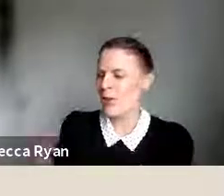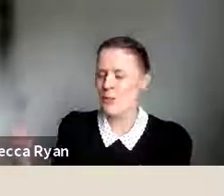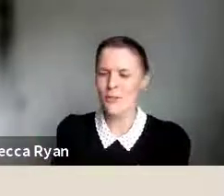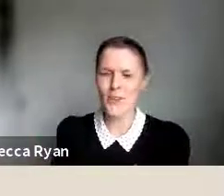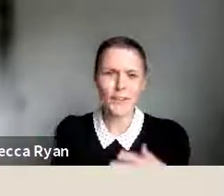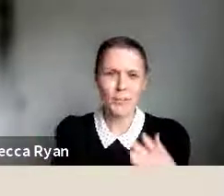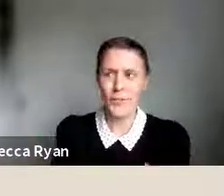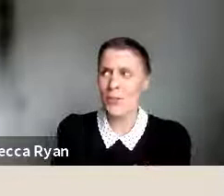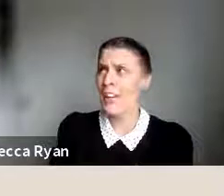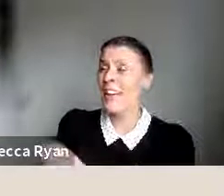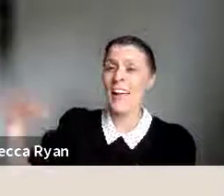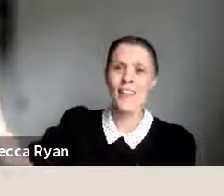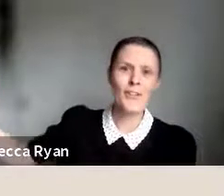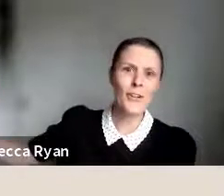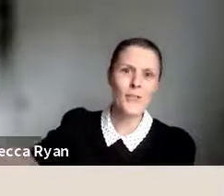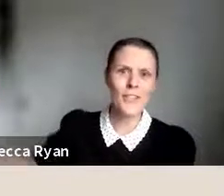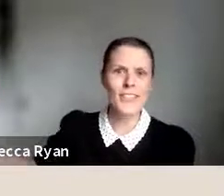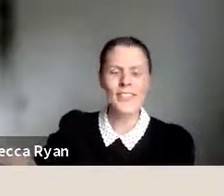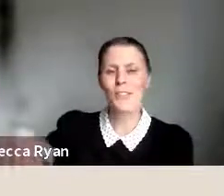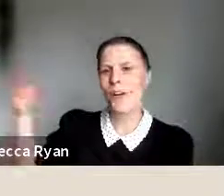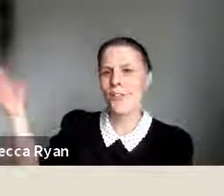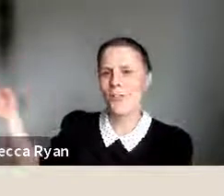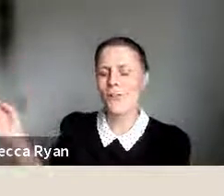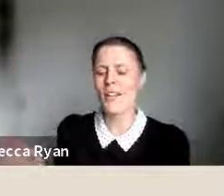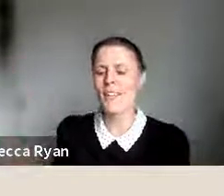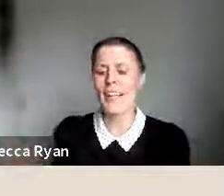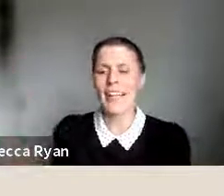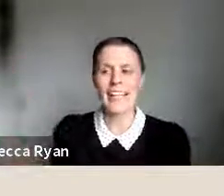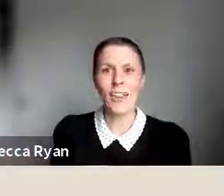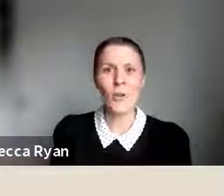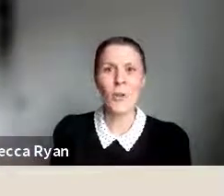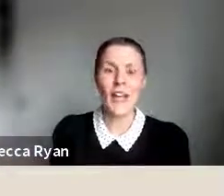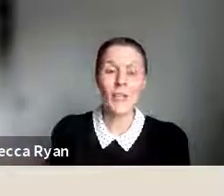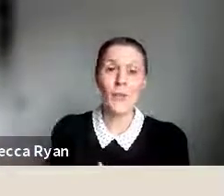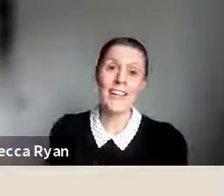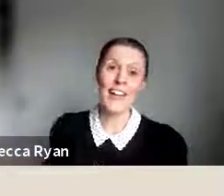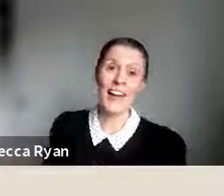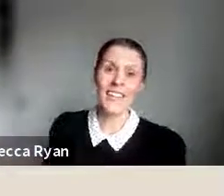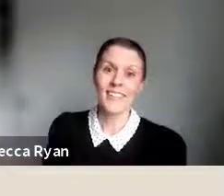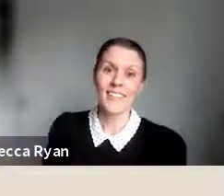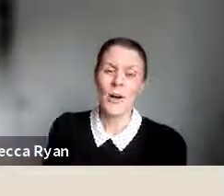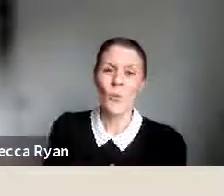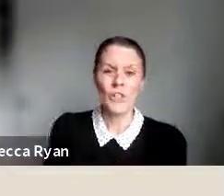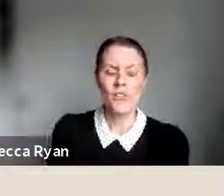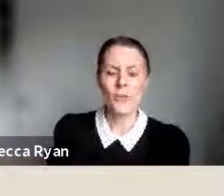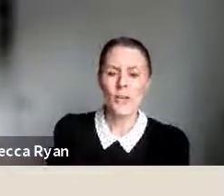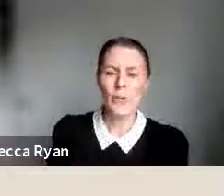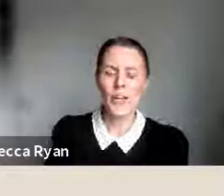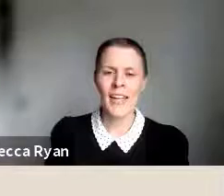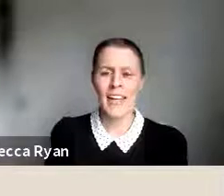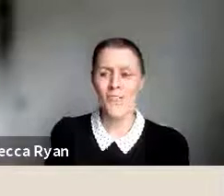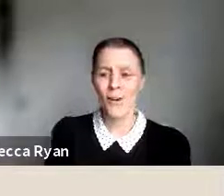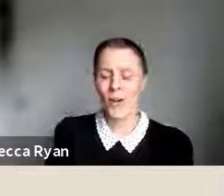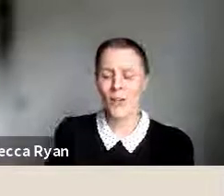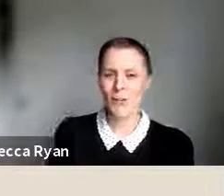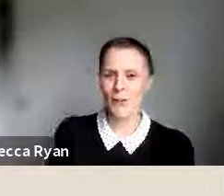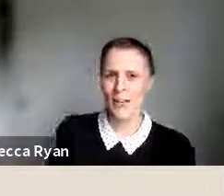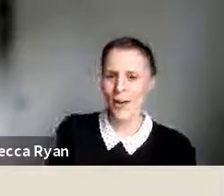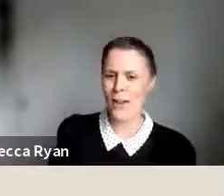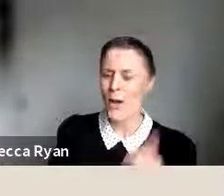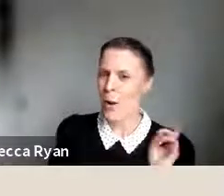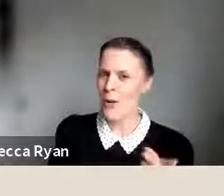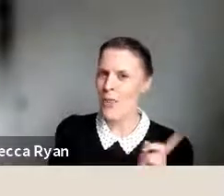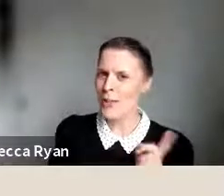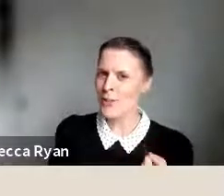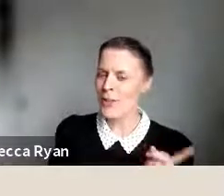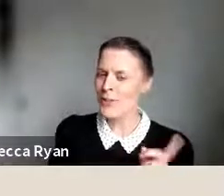Johnson & Johnson, Pfizer, Moderna. And then if you're overseas, there's all different ones. Get the one that you can get, whichever one you can get. And if you're questioning me right